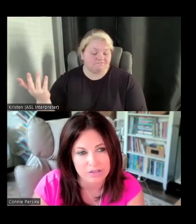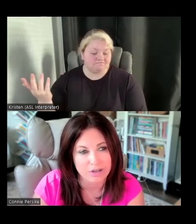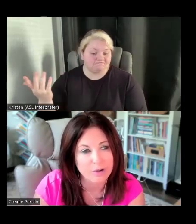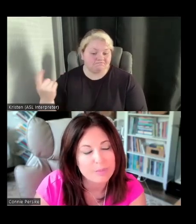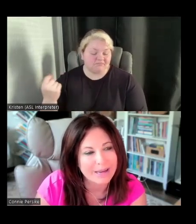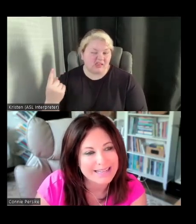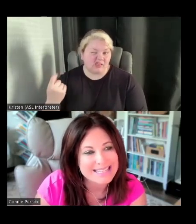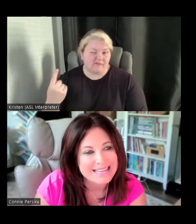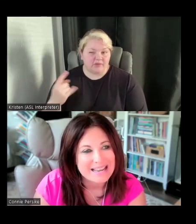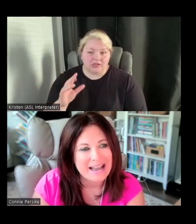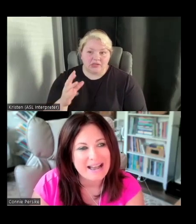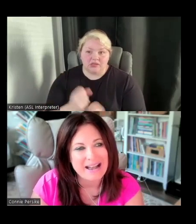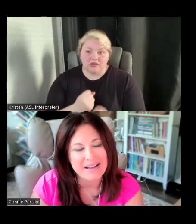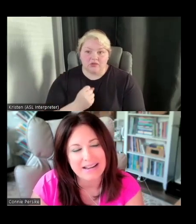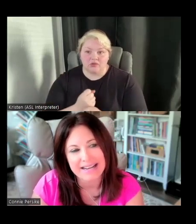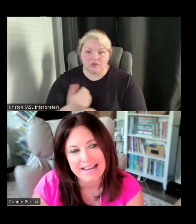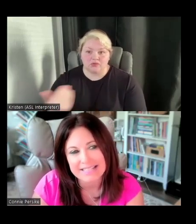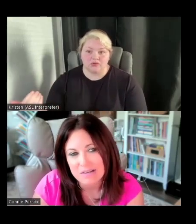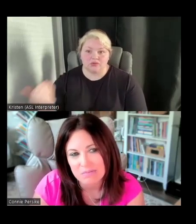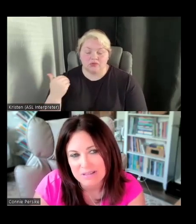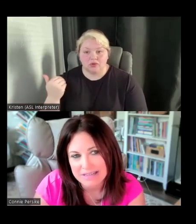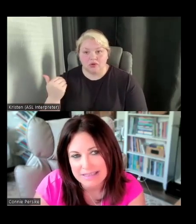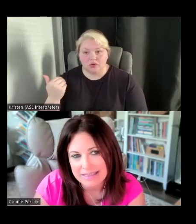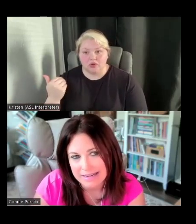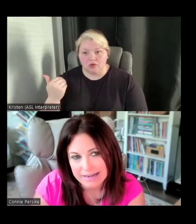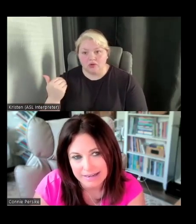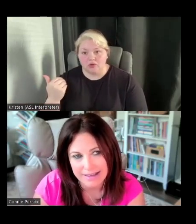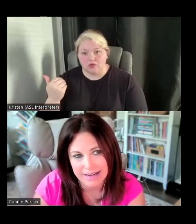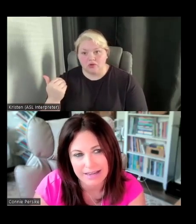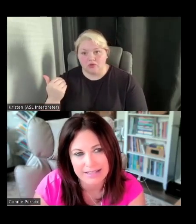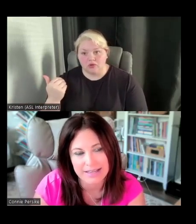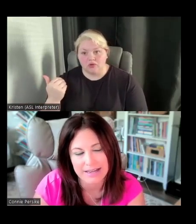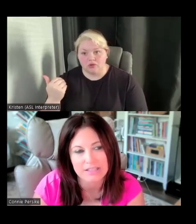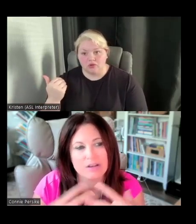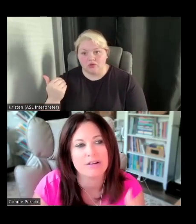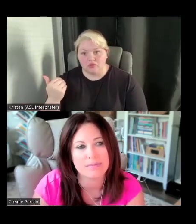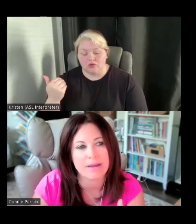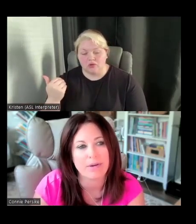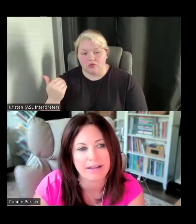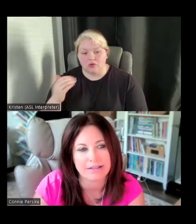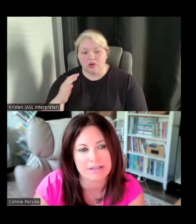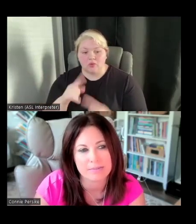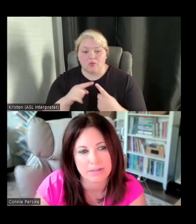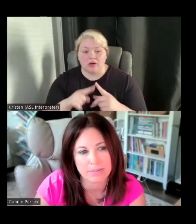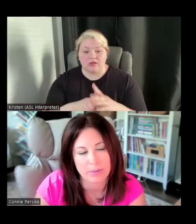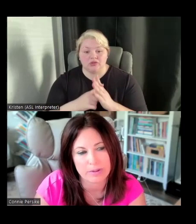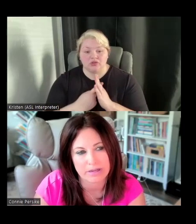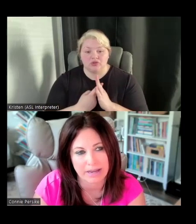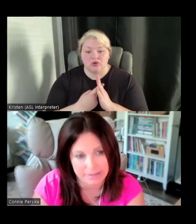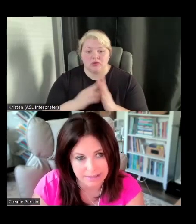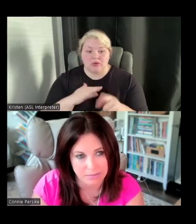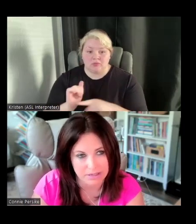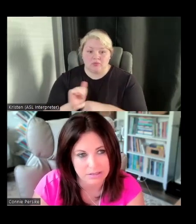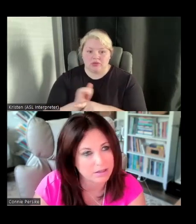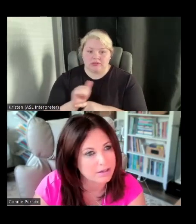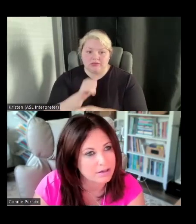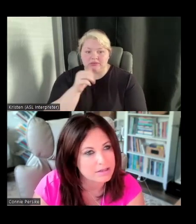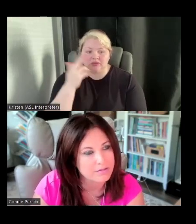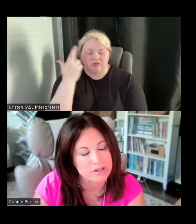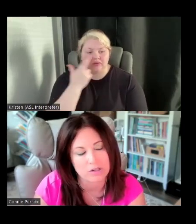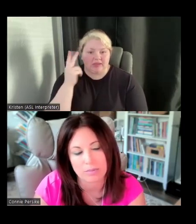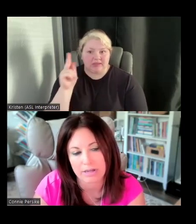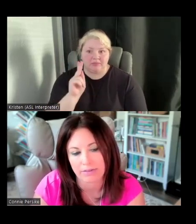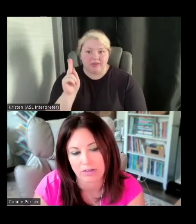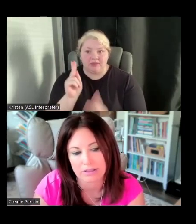11 years ago, but and I didn't really think that as I started my practice, people would be asking me to